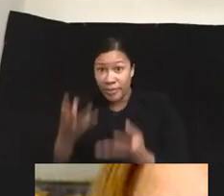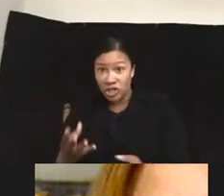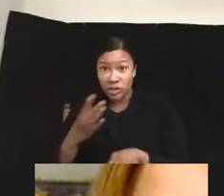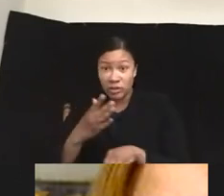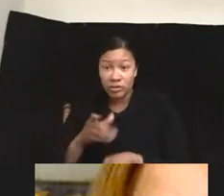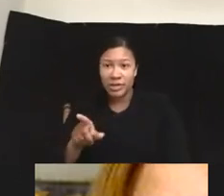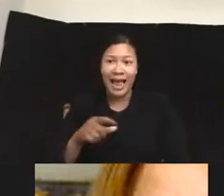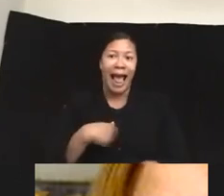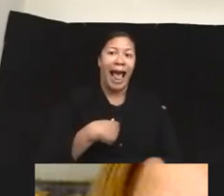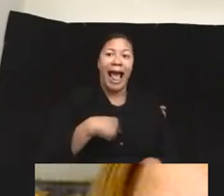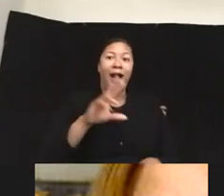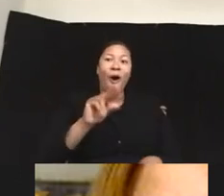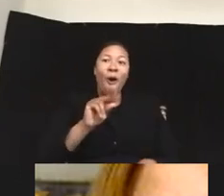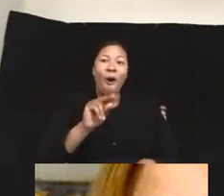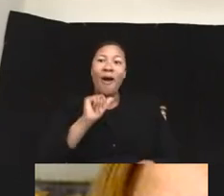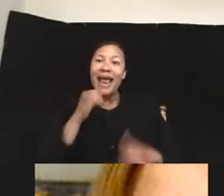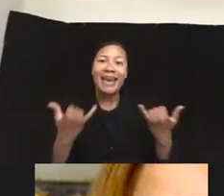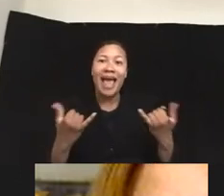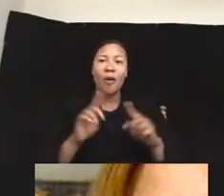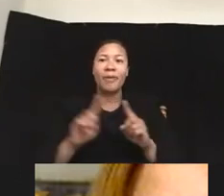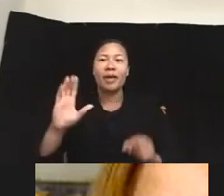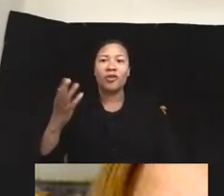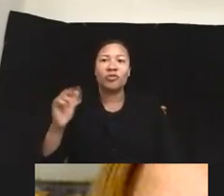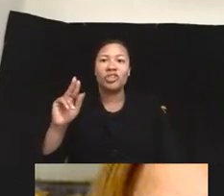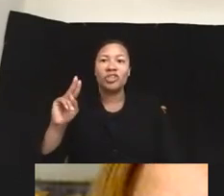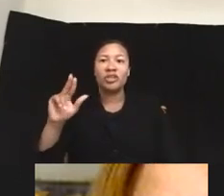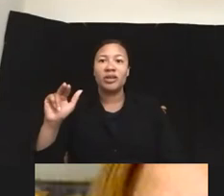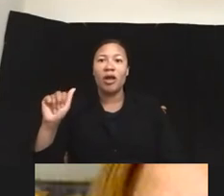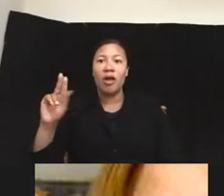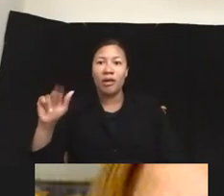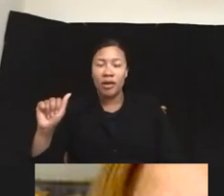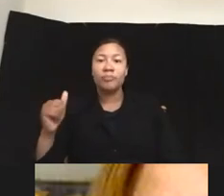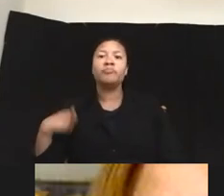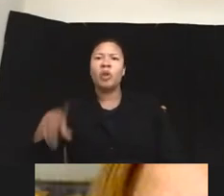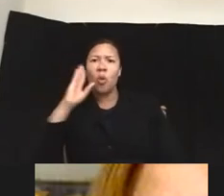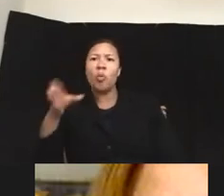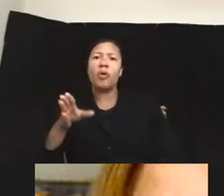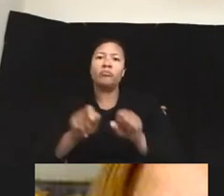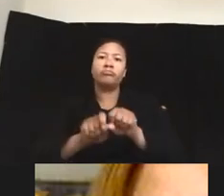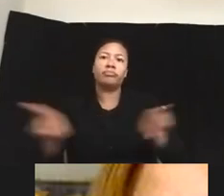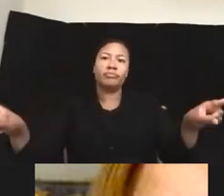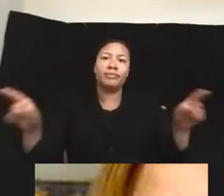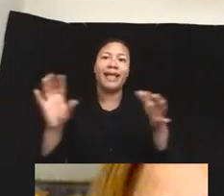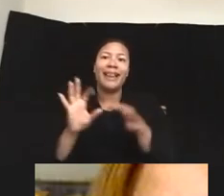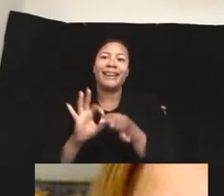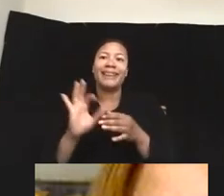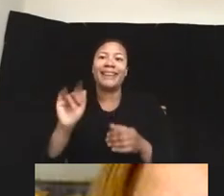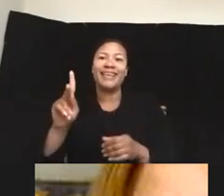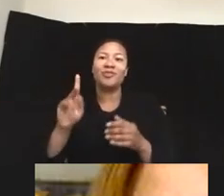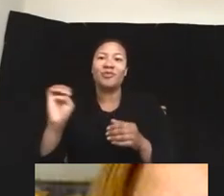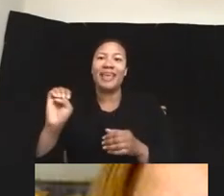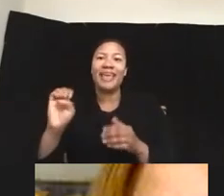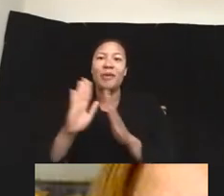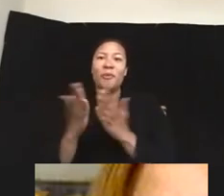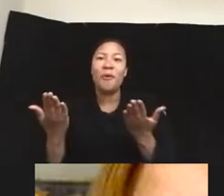Not right now, but Christiana and I we'll send an email out to all the participants with the link to the ebook, and then just circulate that if you're in any way affiliated